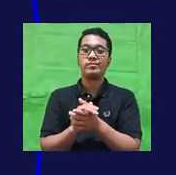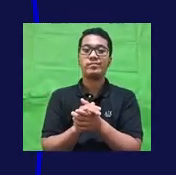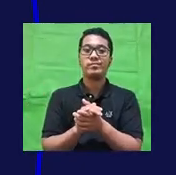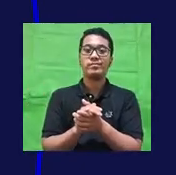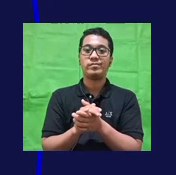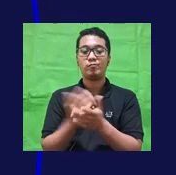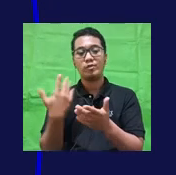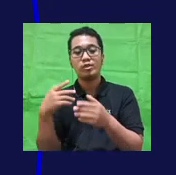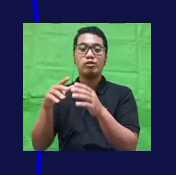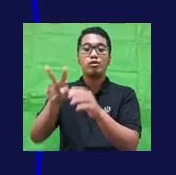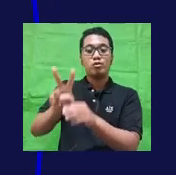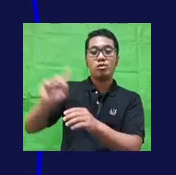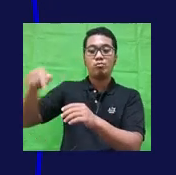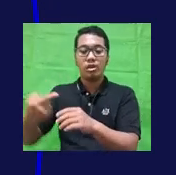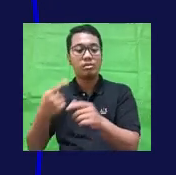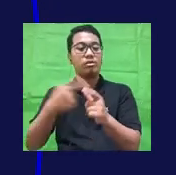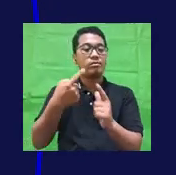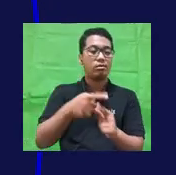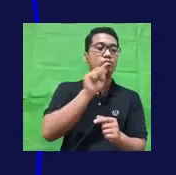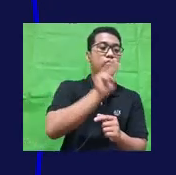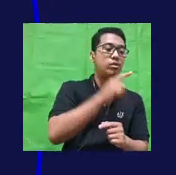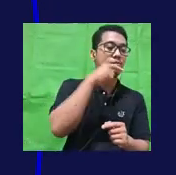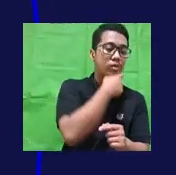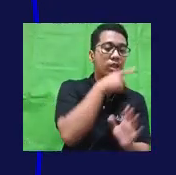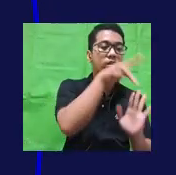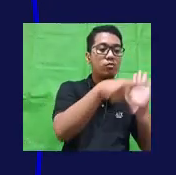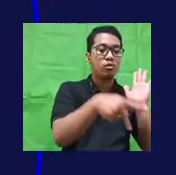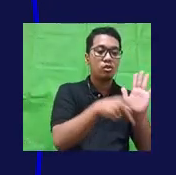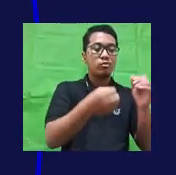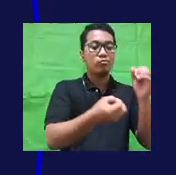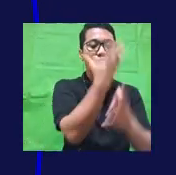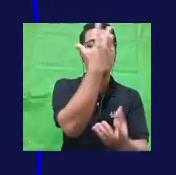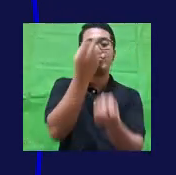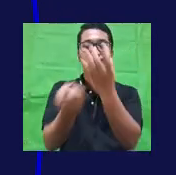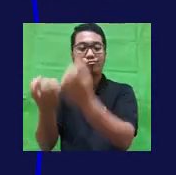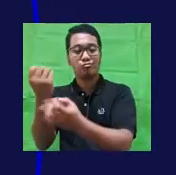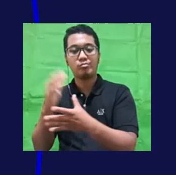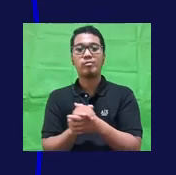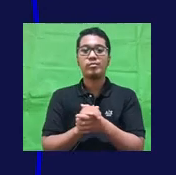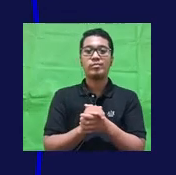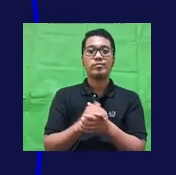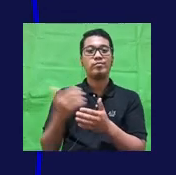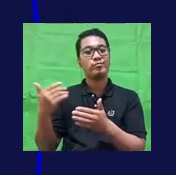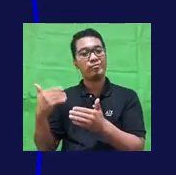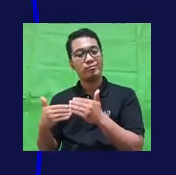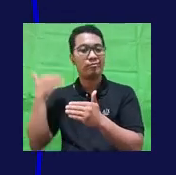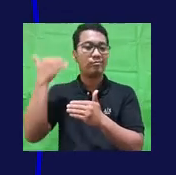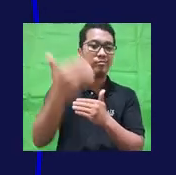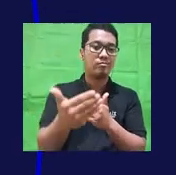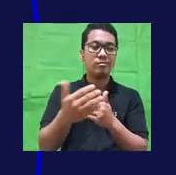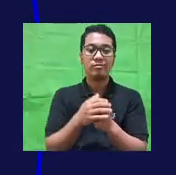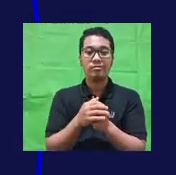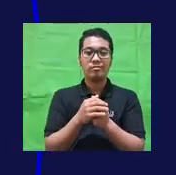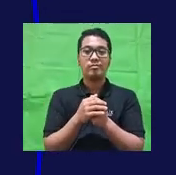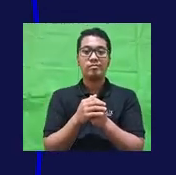a project and outcome of this residency. I've been going through the possibility to develop this work